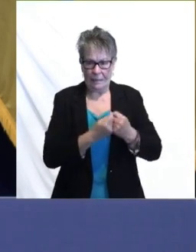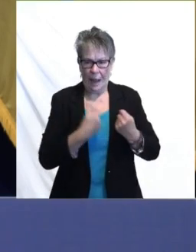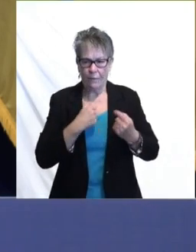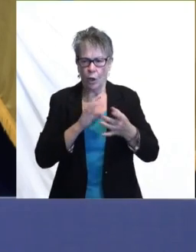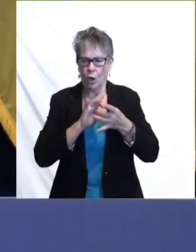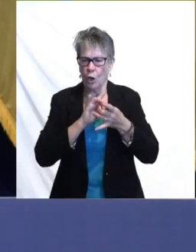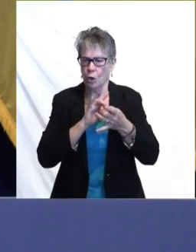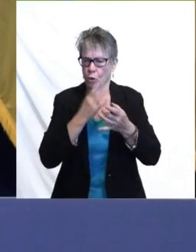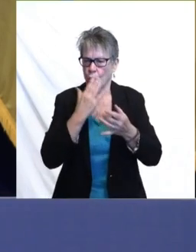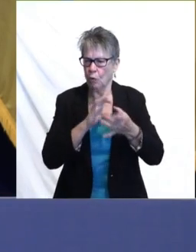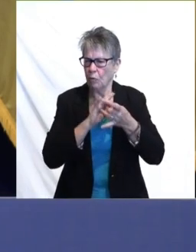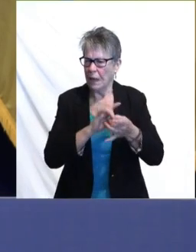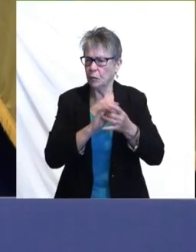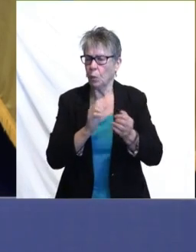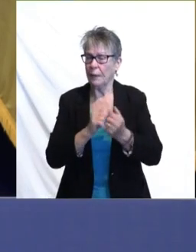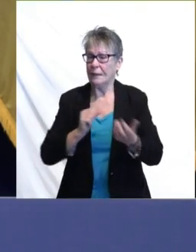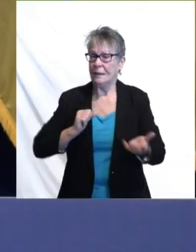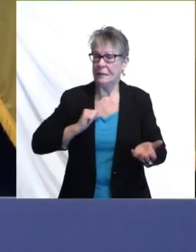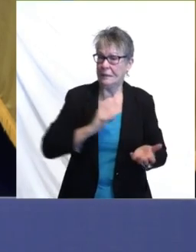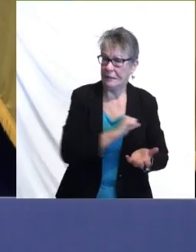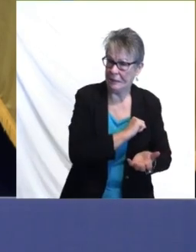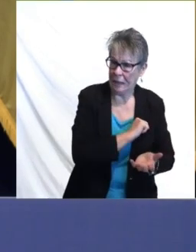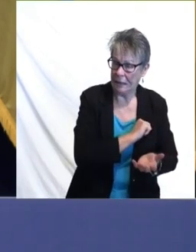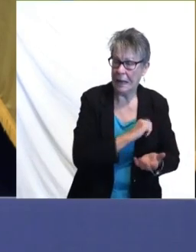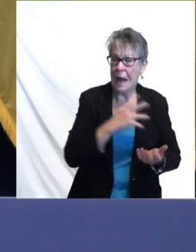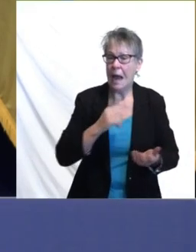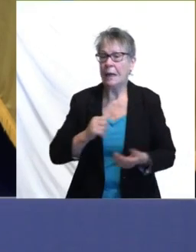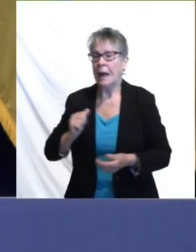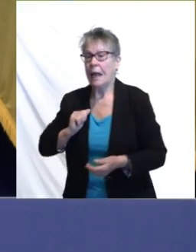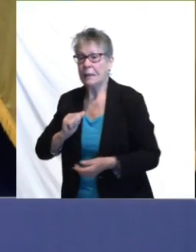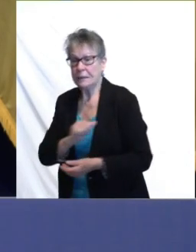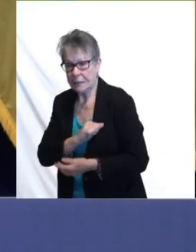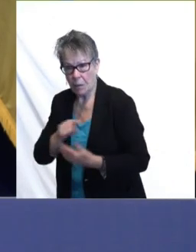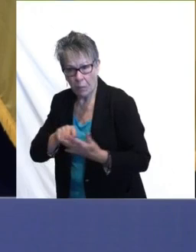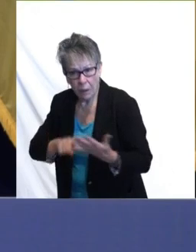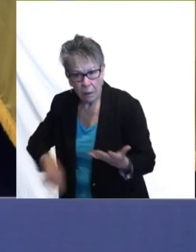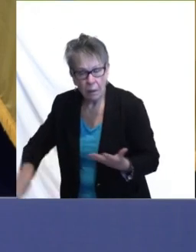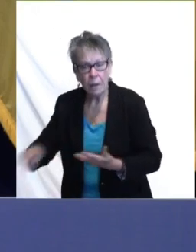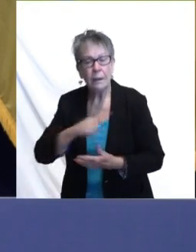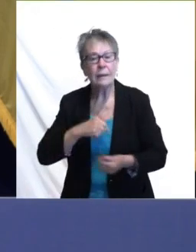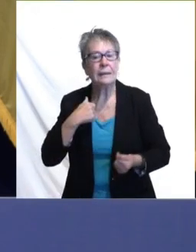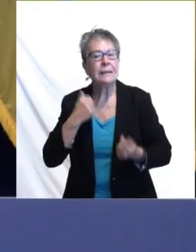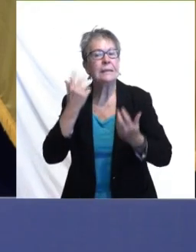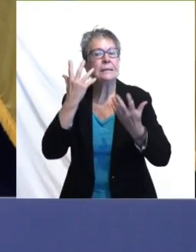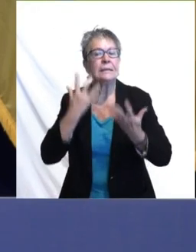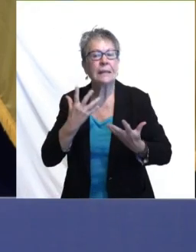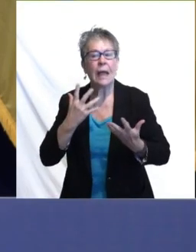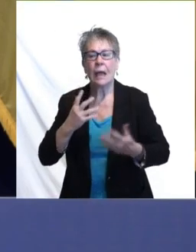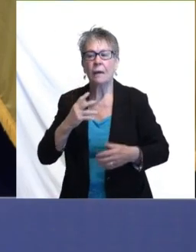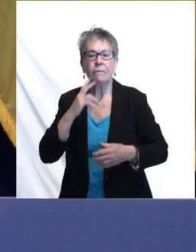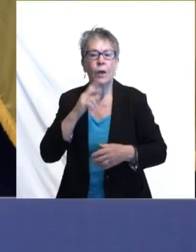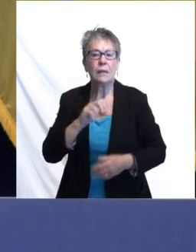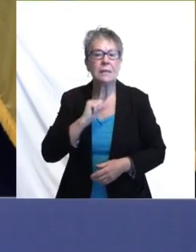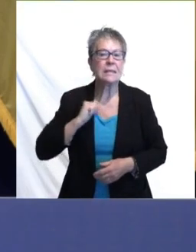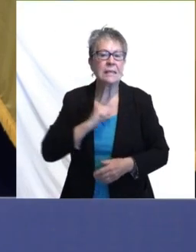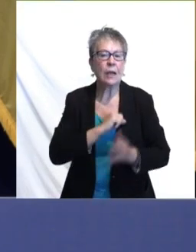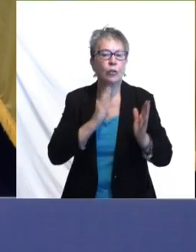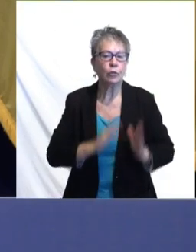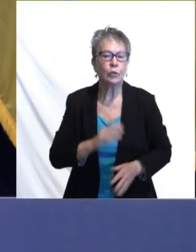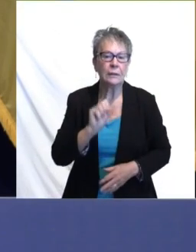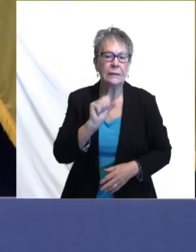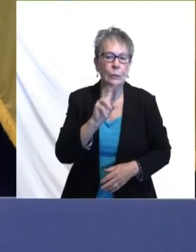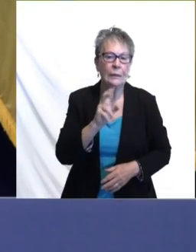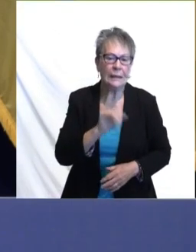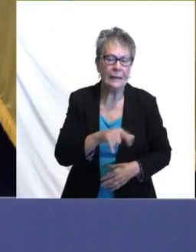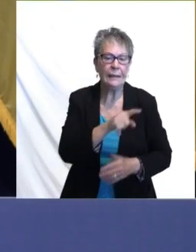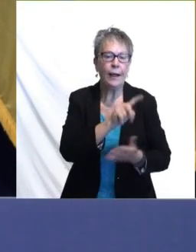great leadership meeting last week, bittersweet for Senator Sweeney. He had just come from his press conference conceding his election, but we've